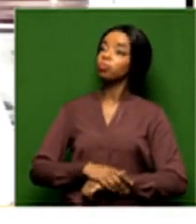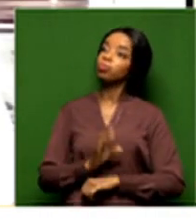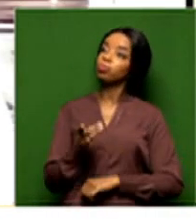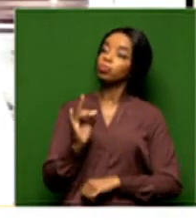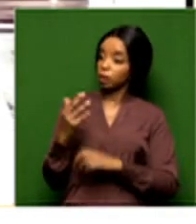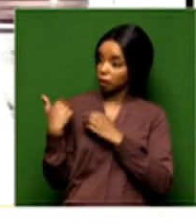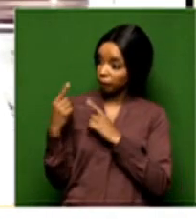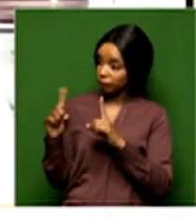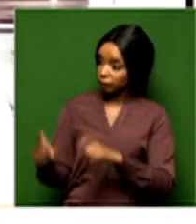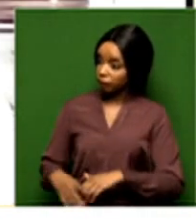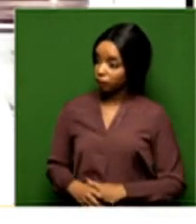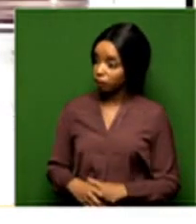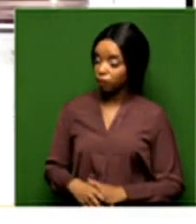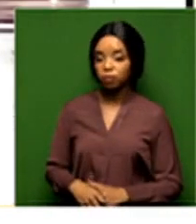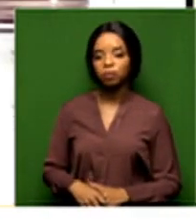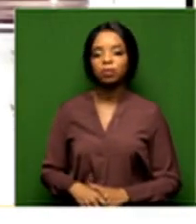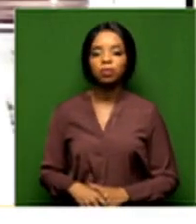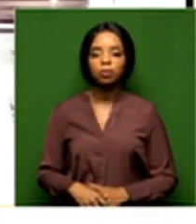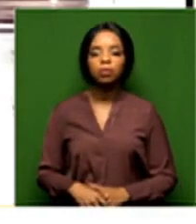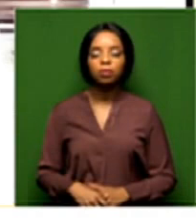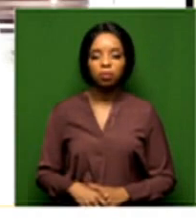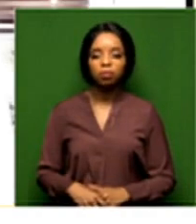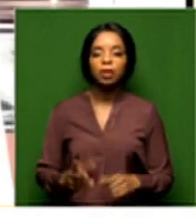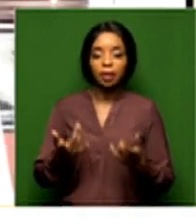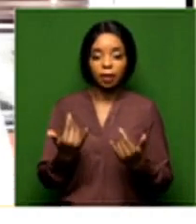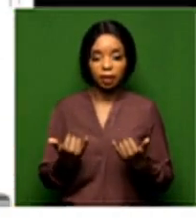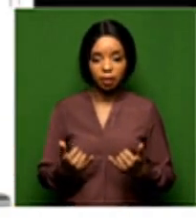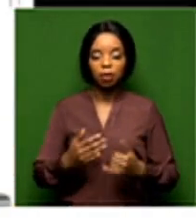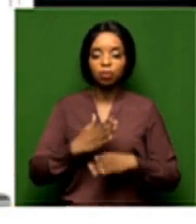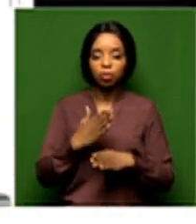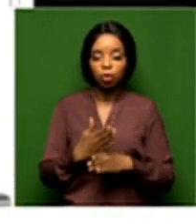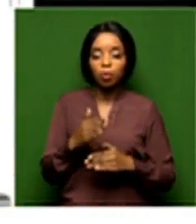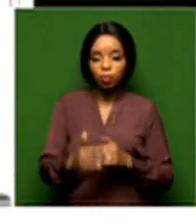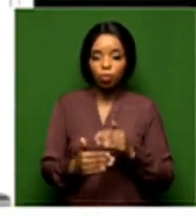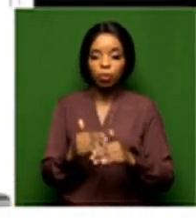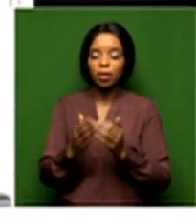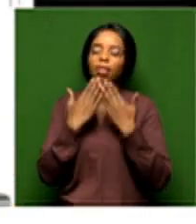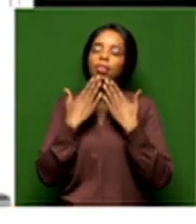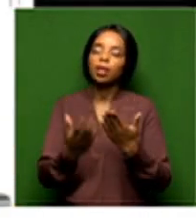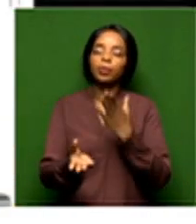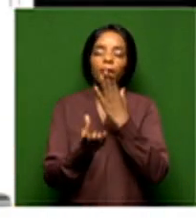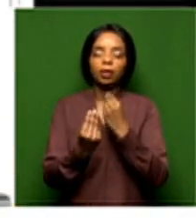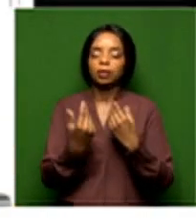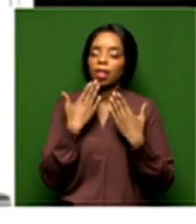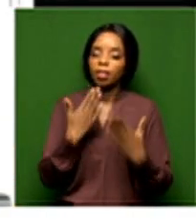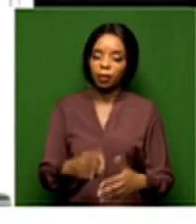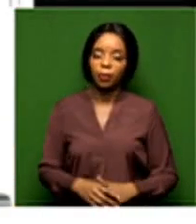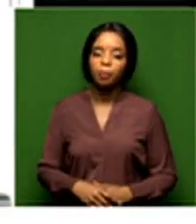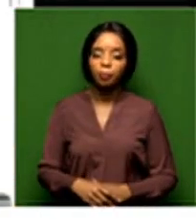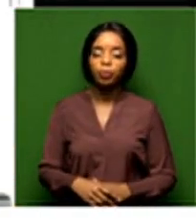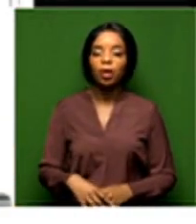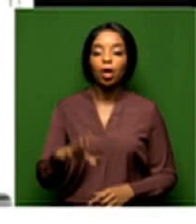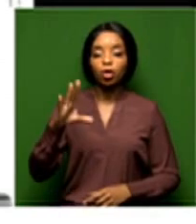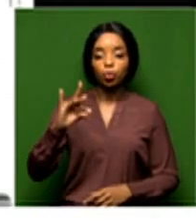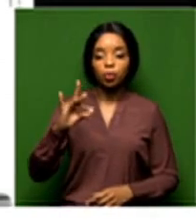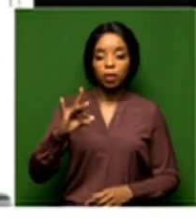guaranteed? So I'm currently in my job process. Actually, thank you so much for asking that question. On Tuesday, I am